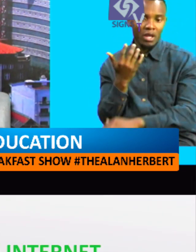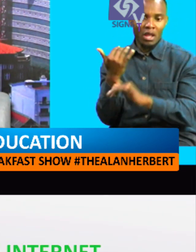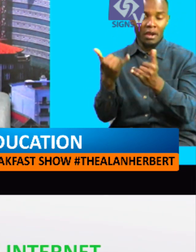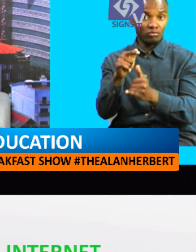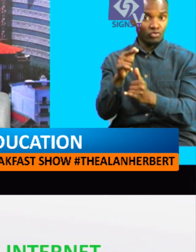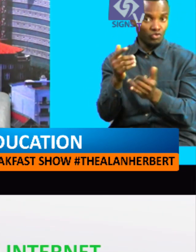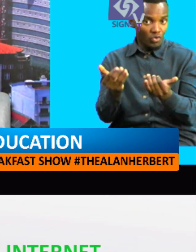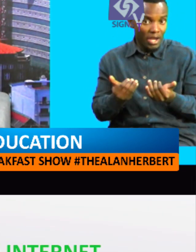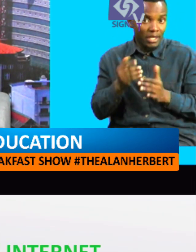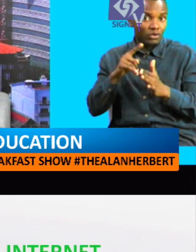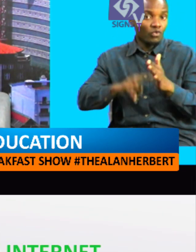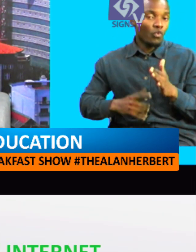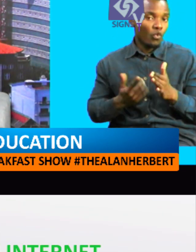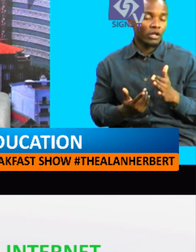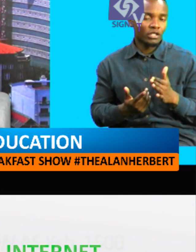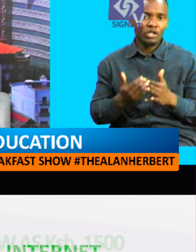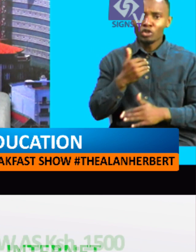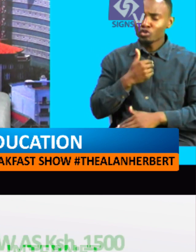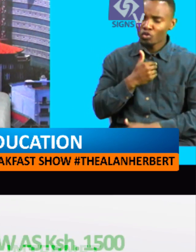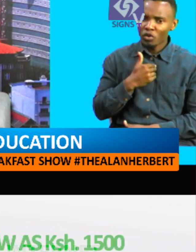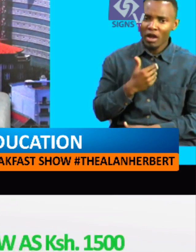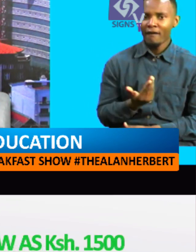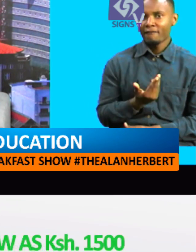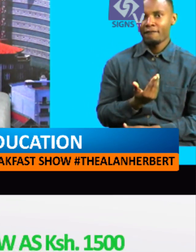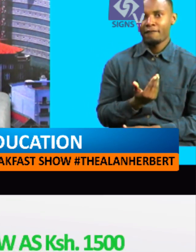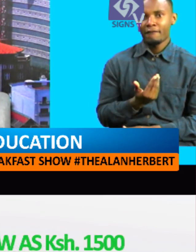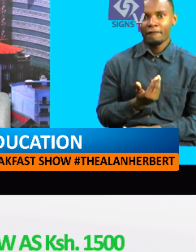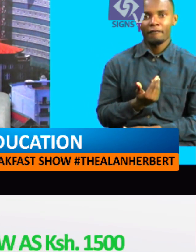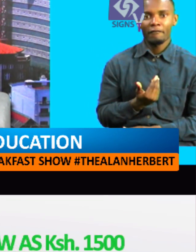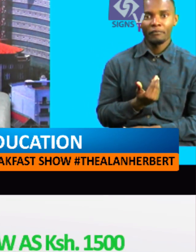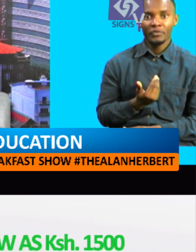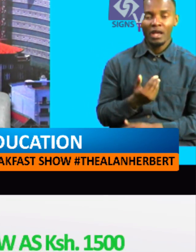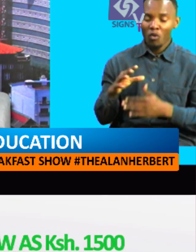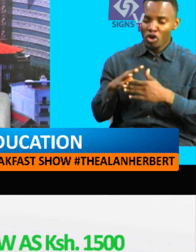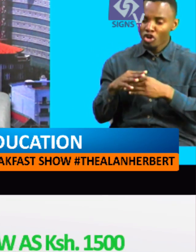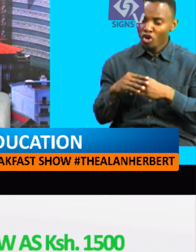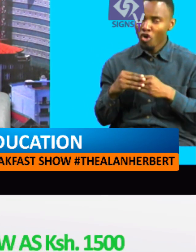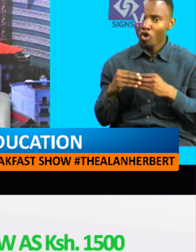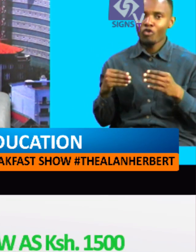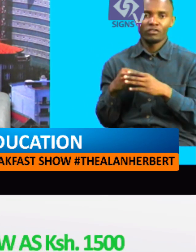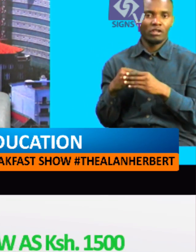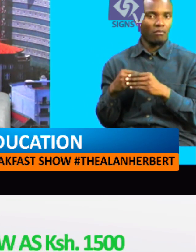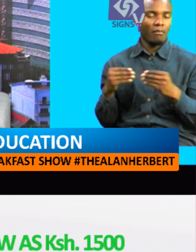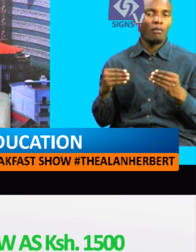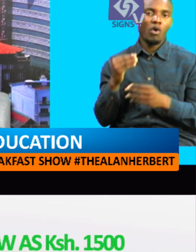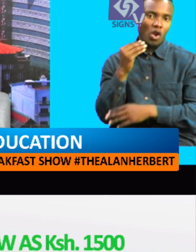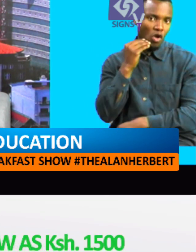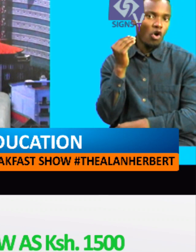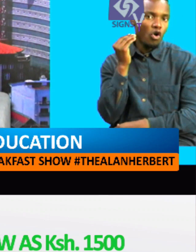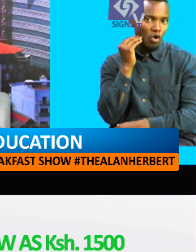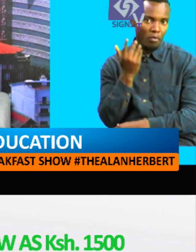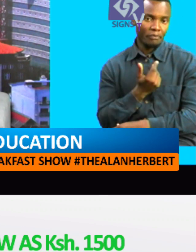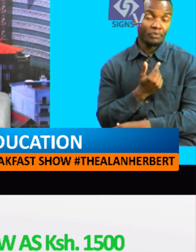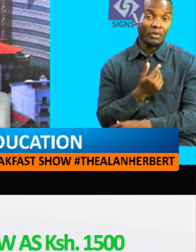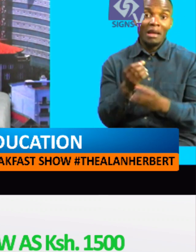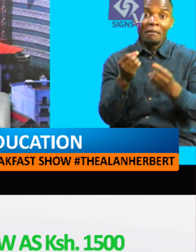need to be to have a comfortable home. Yeah.